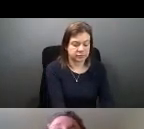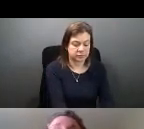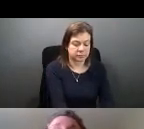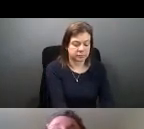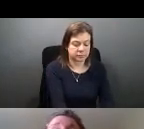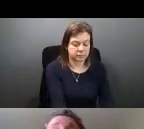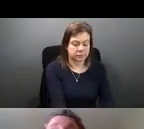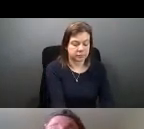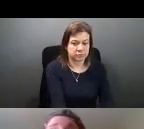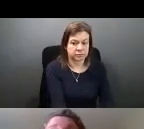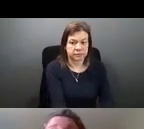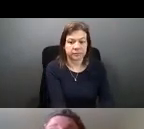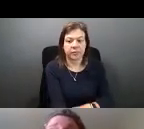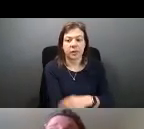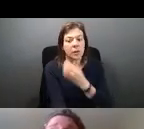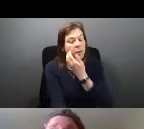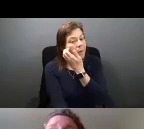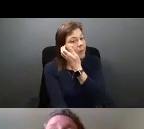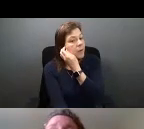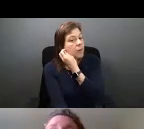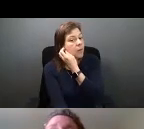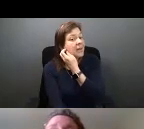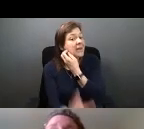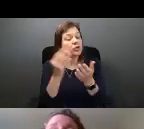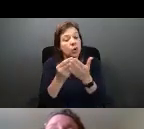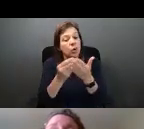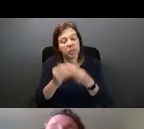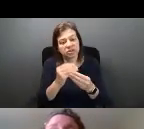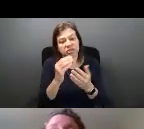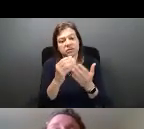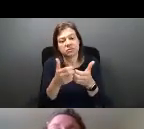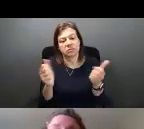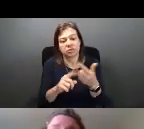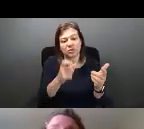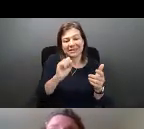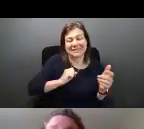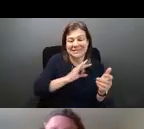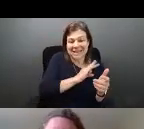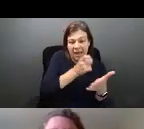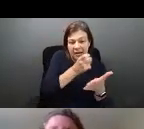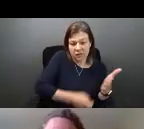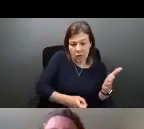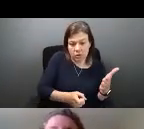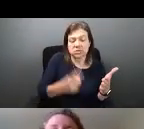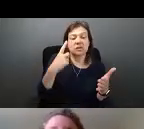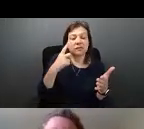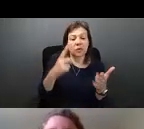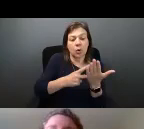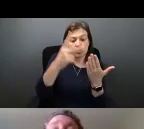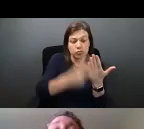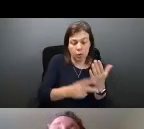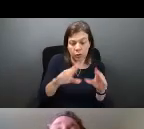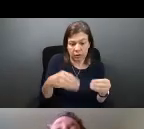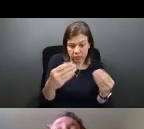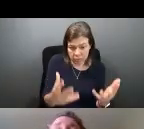In your budget, also make sure you distinguish between staff costs for program